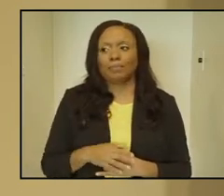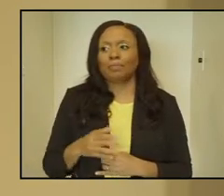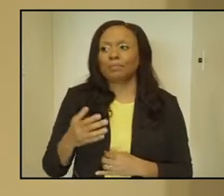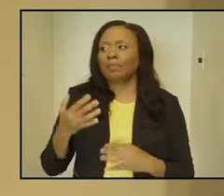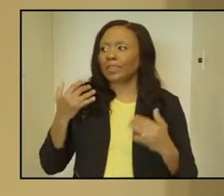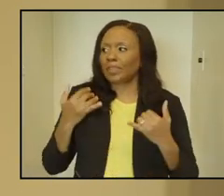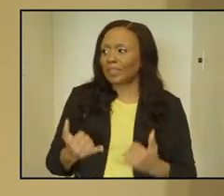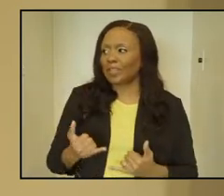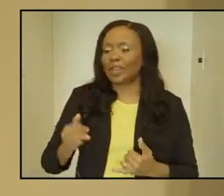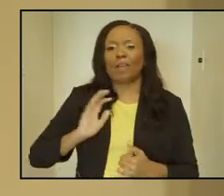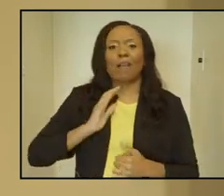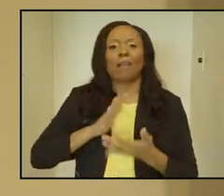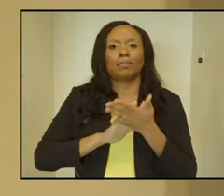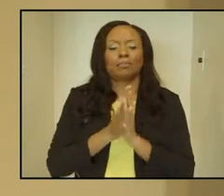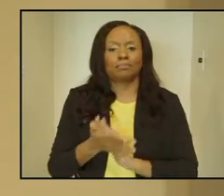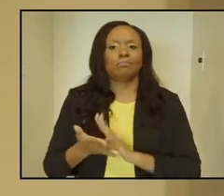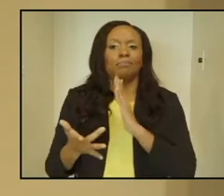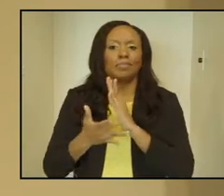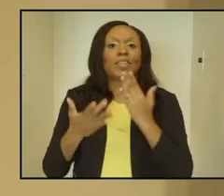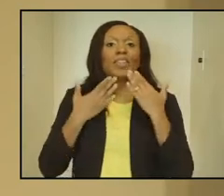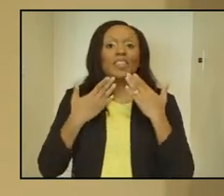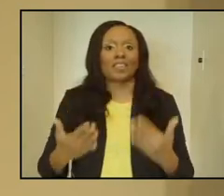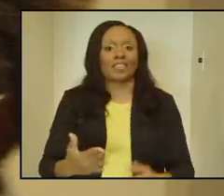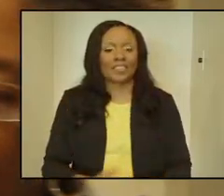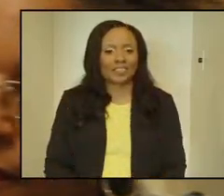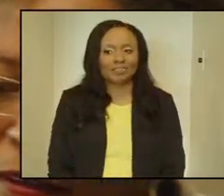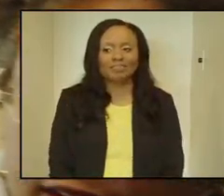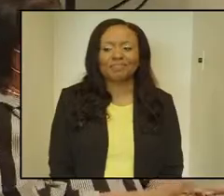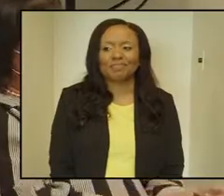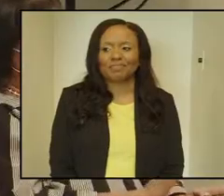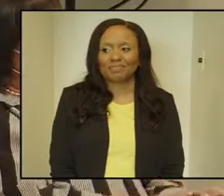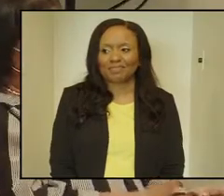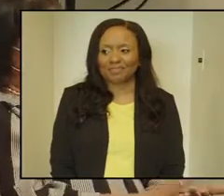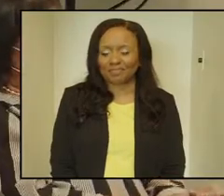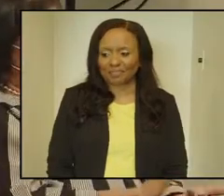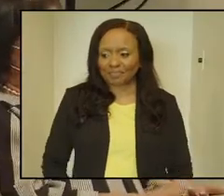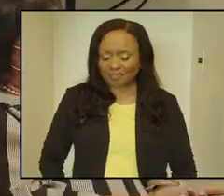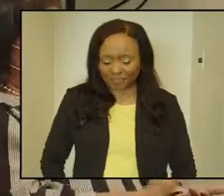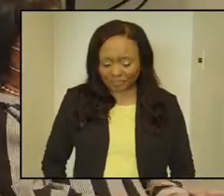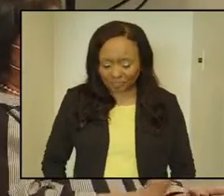now placed our greatest trust. Thank you.